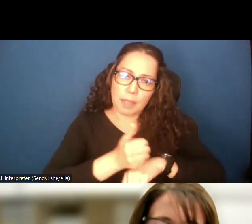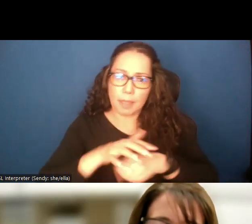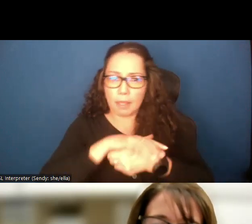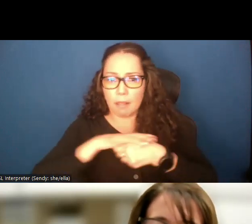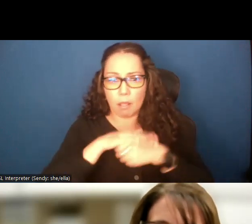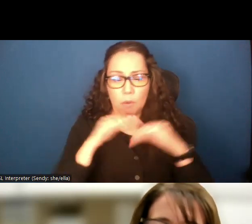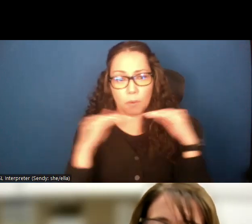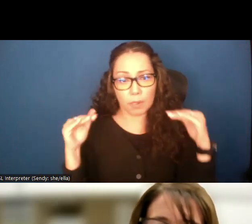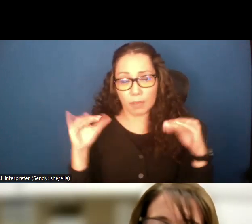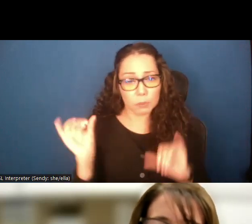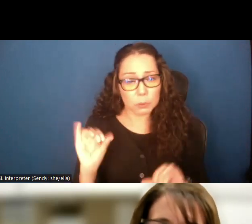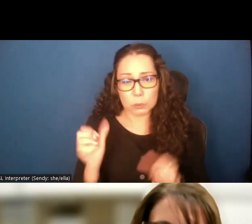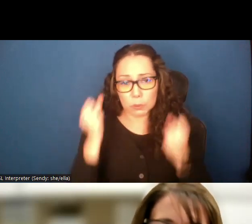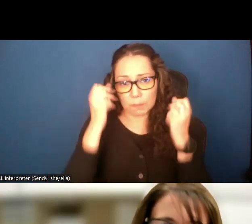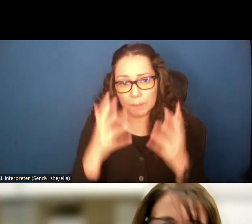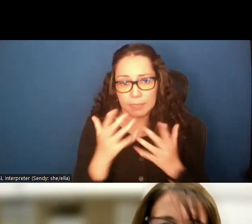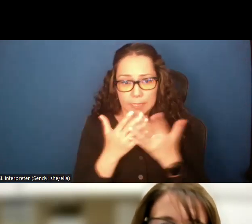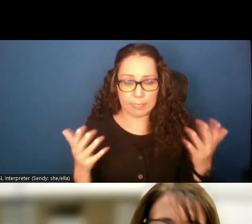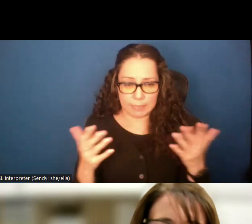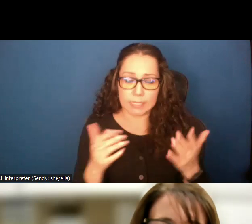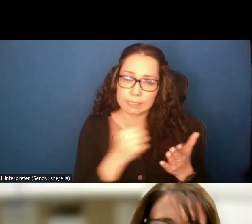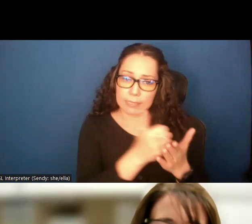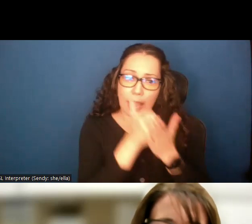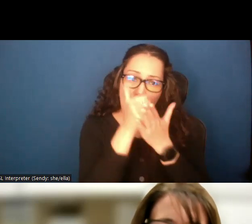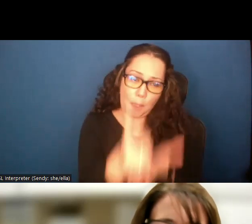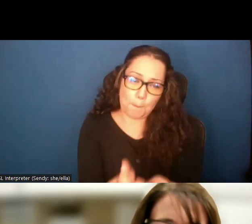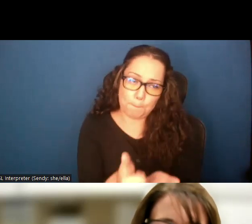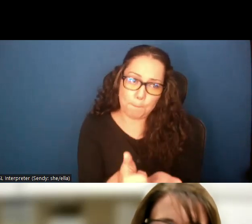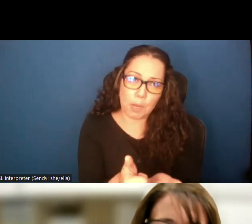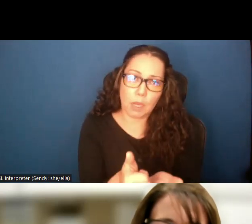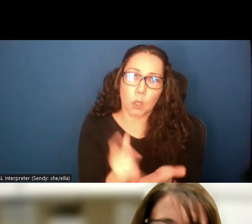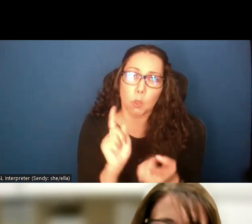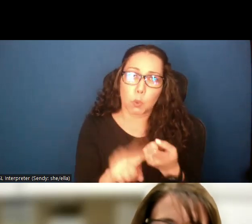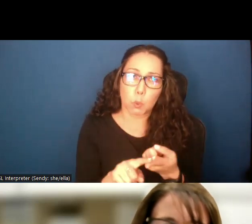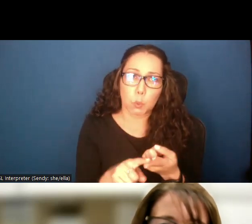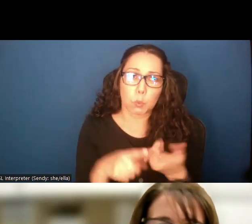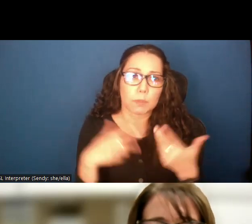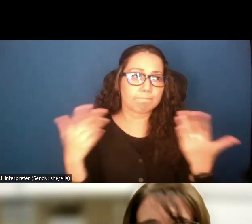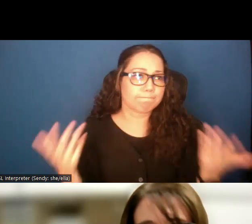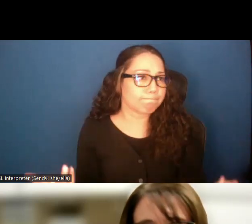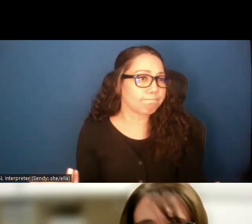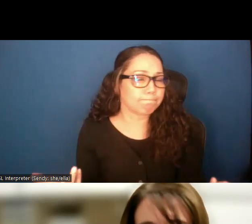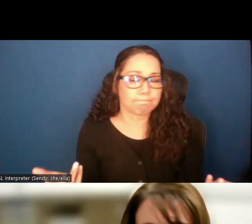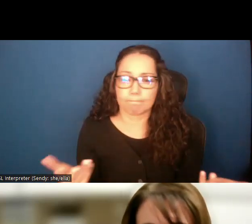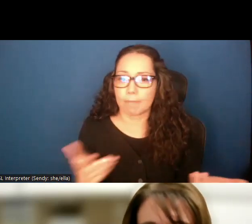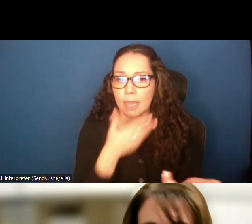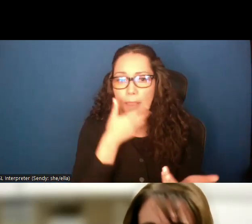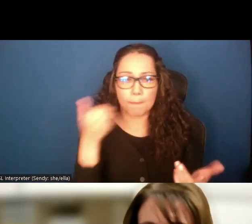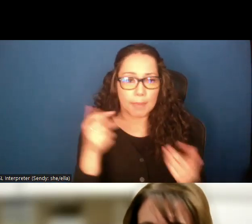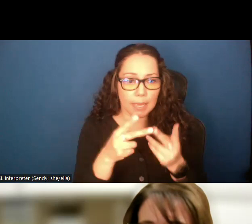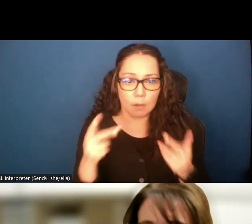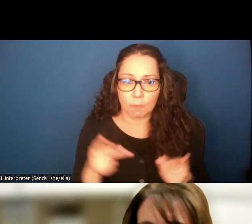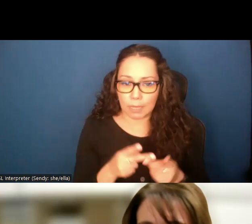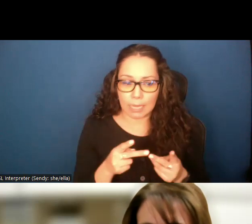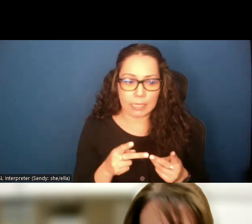So a lot of those things helped to get us to a place where visitors could